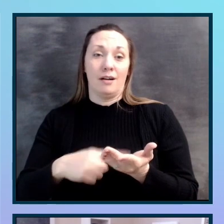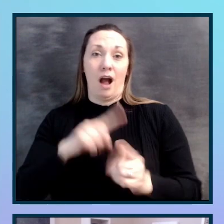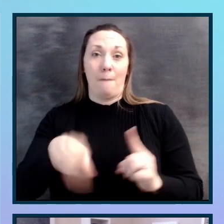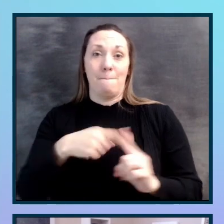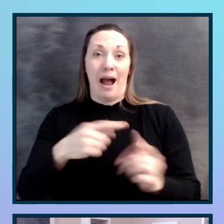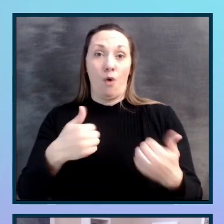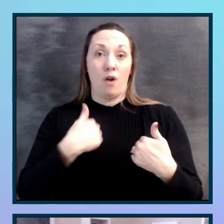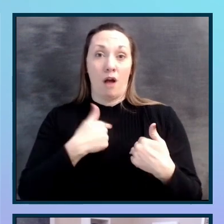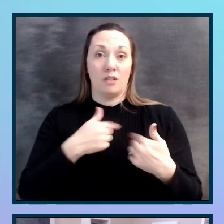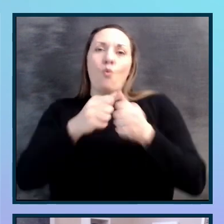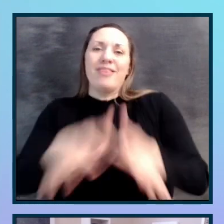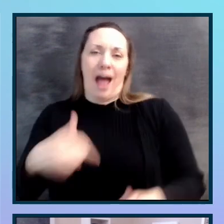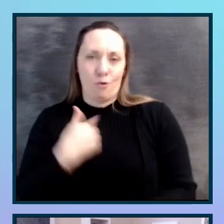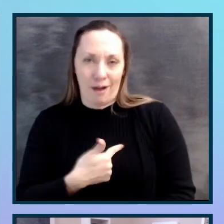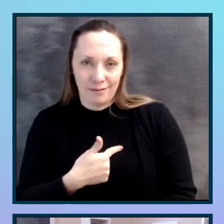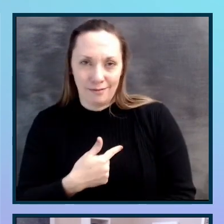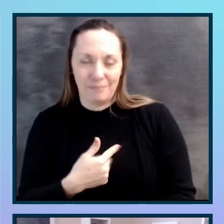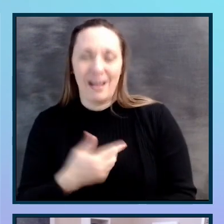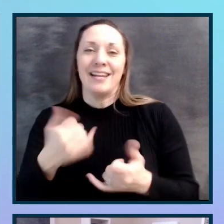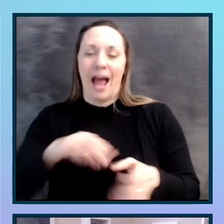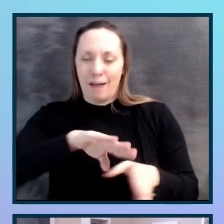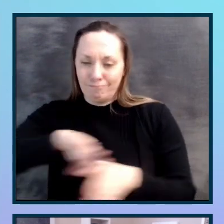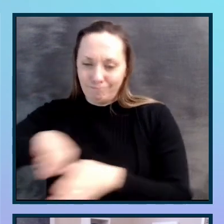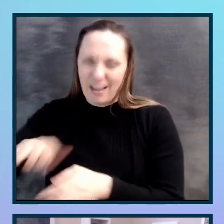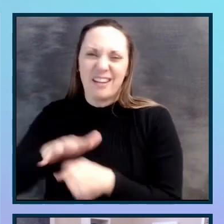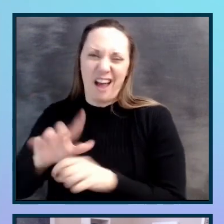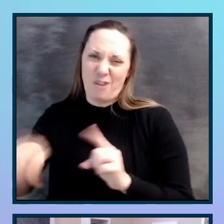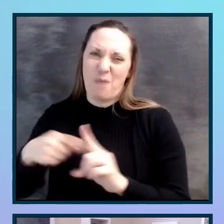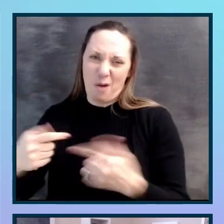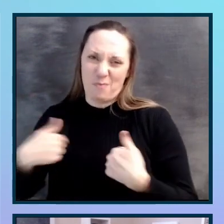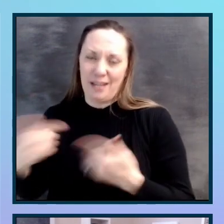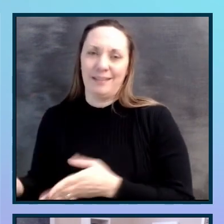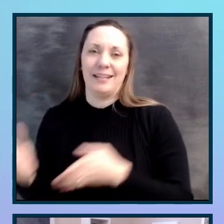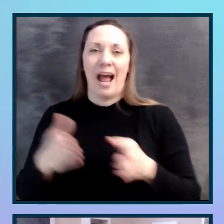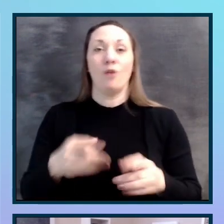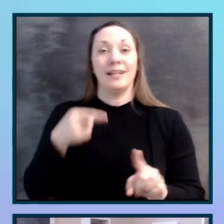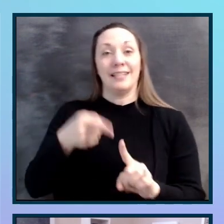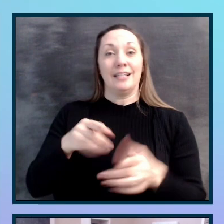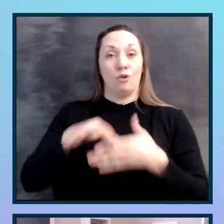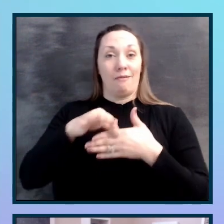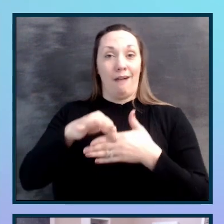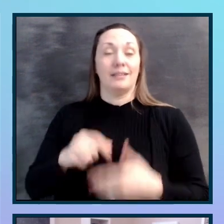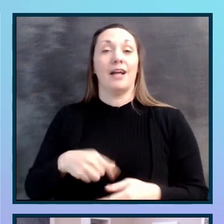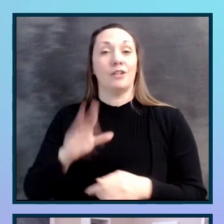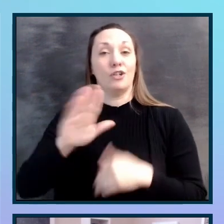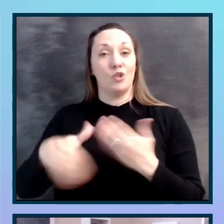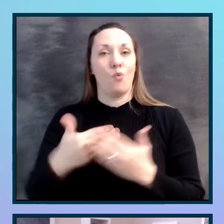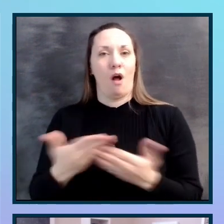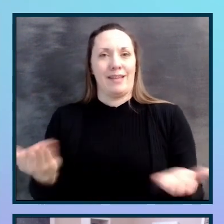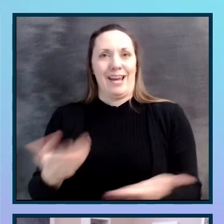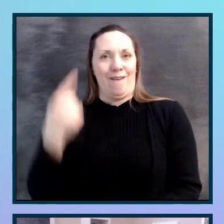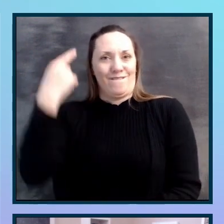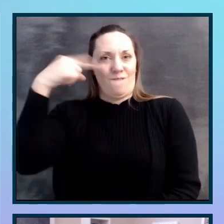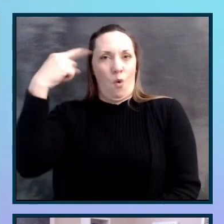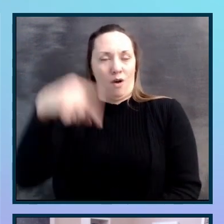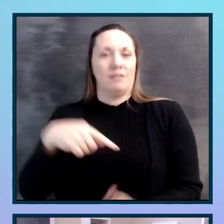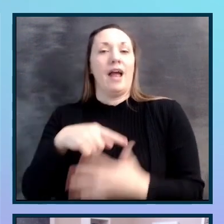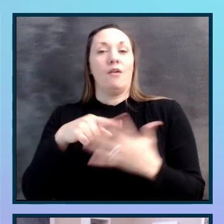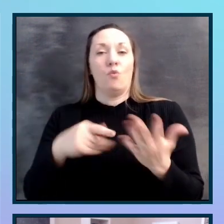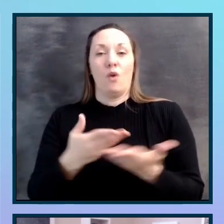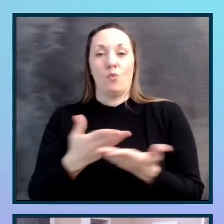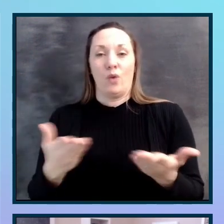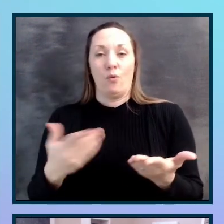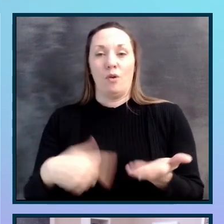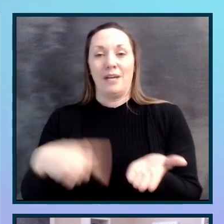much as I love talking about me, enough about me. Let's get on to the content that you are all here for and the things that we'll